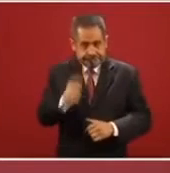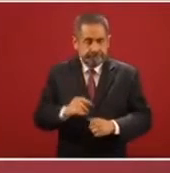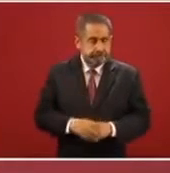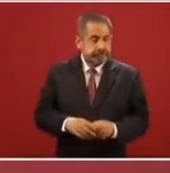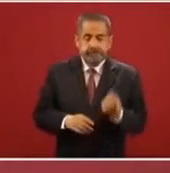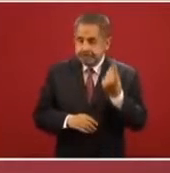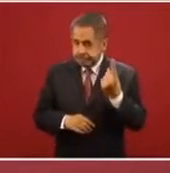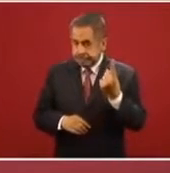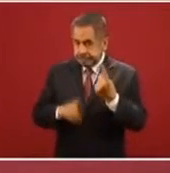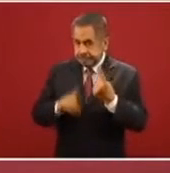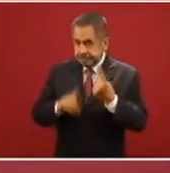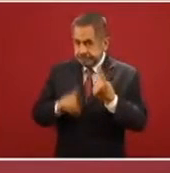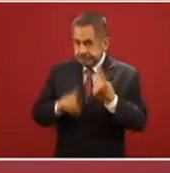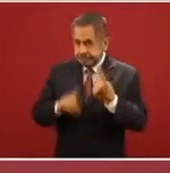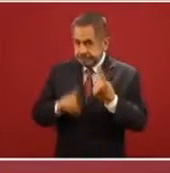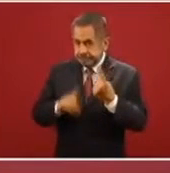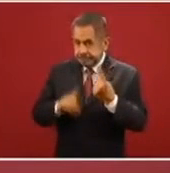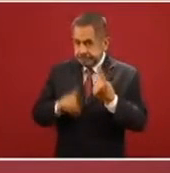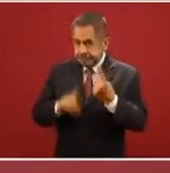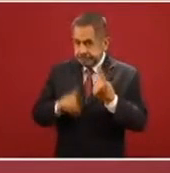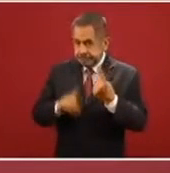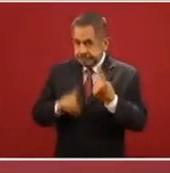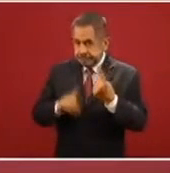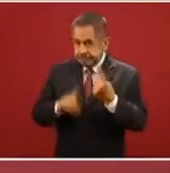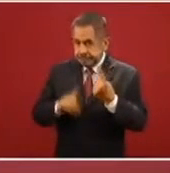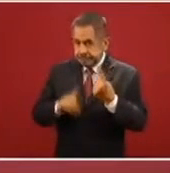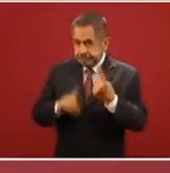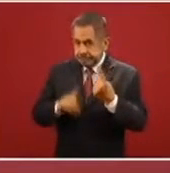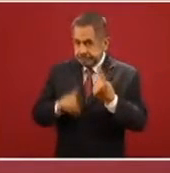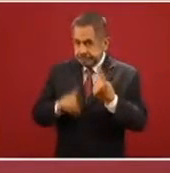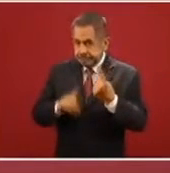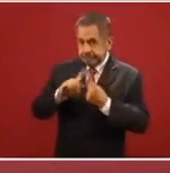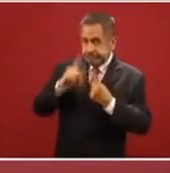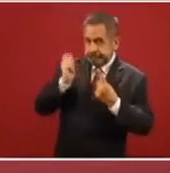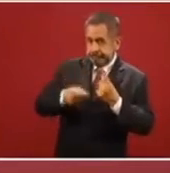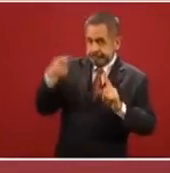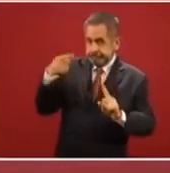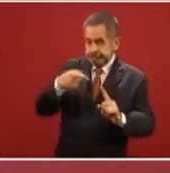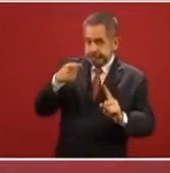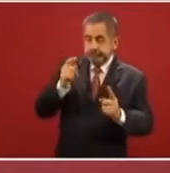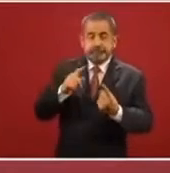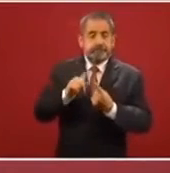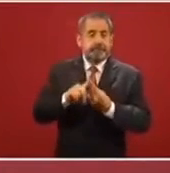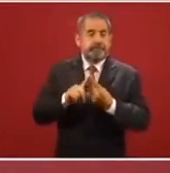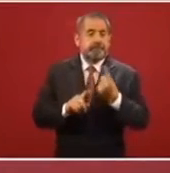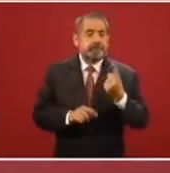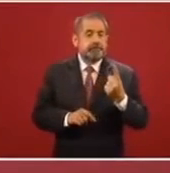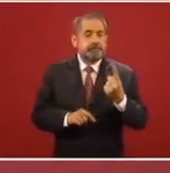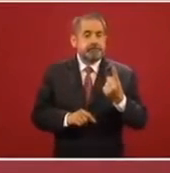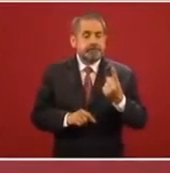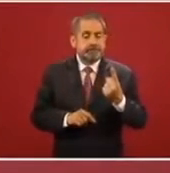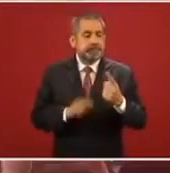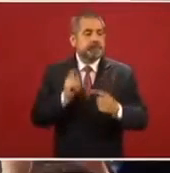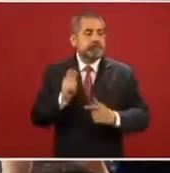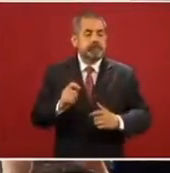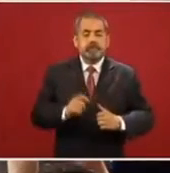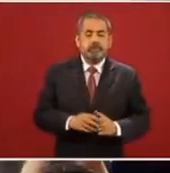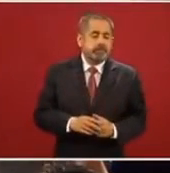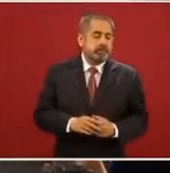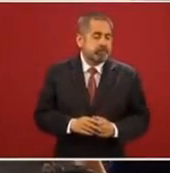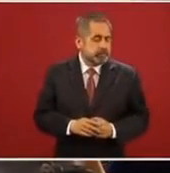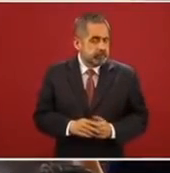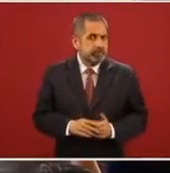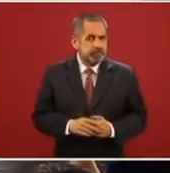primer elemento The first element me parece que es una perspectiva